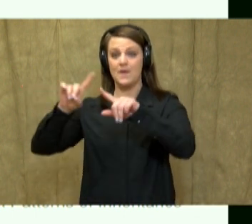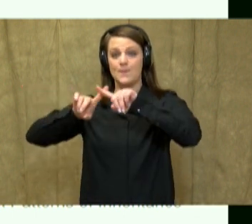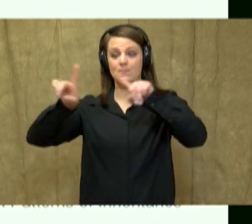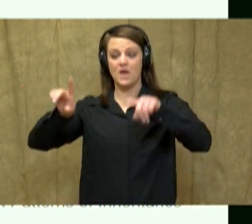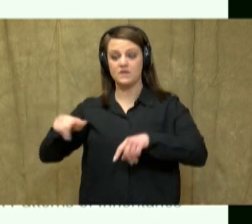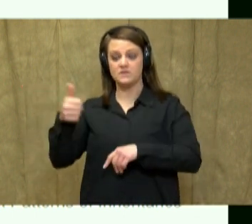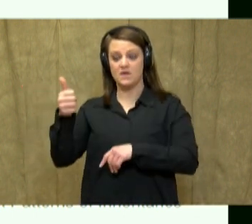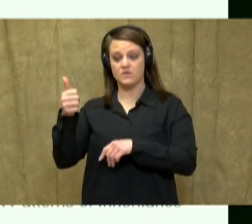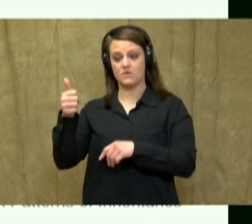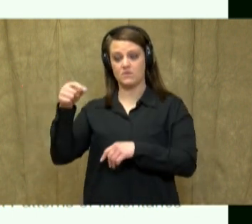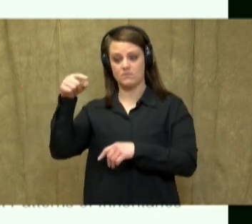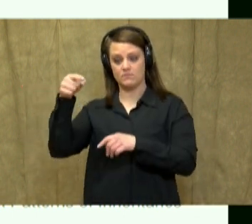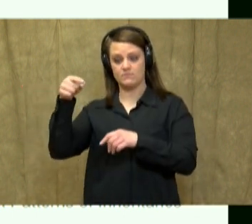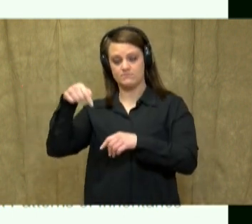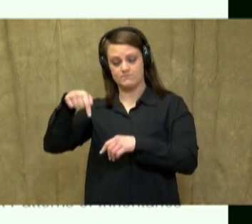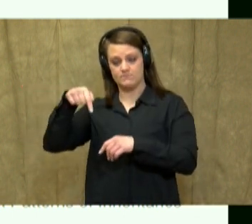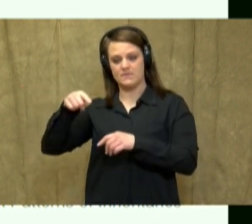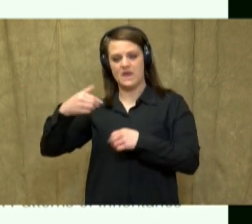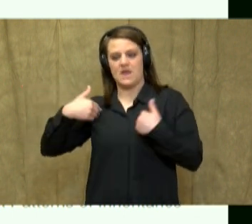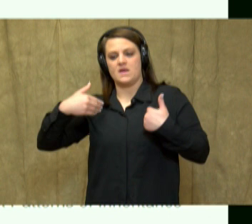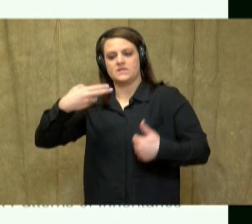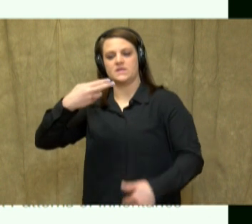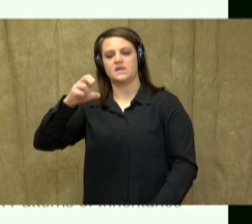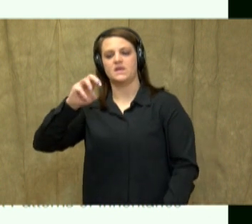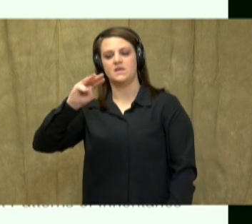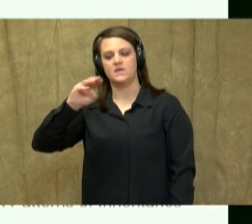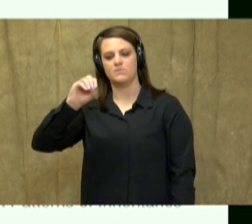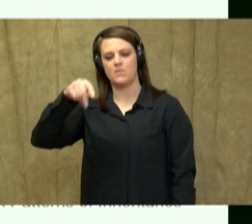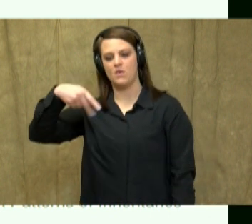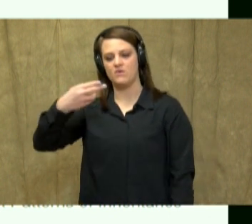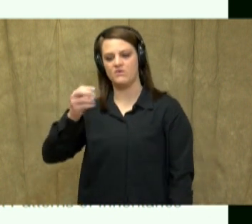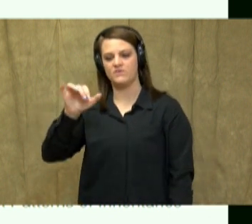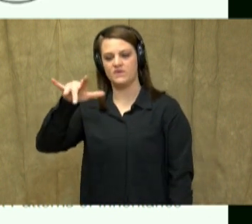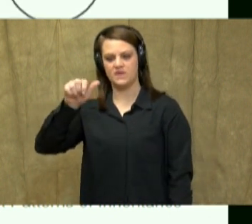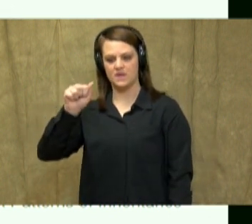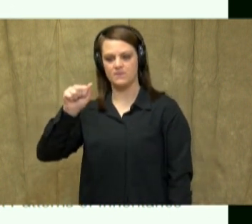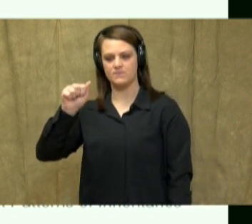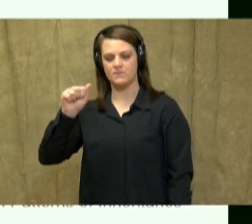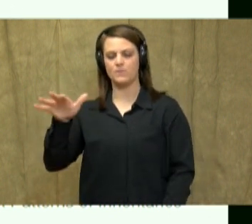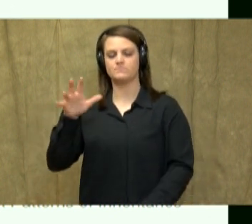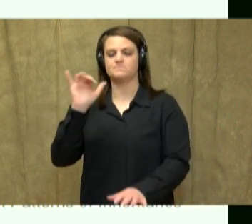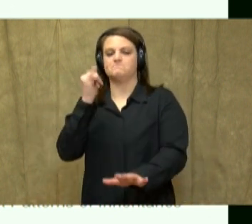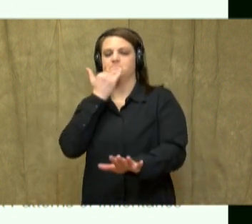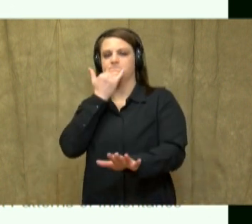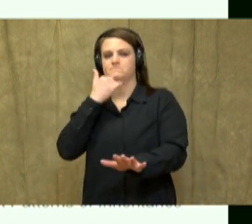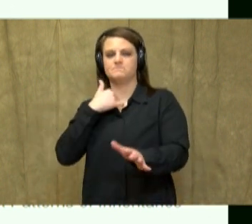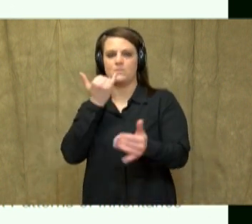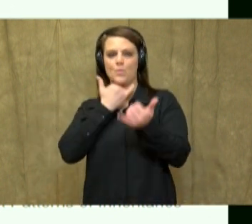one has hemophilia, so, whoops, drew the wrong letter there.